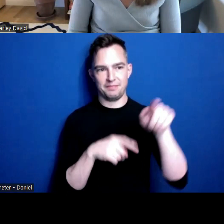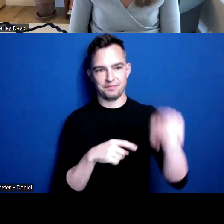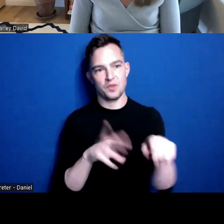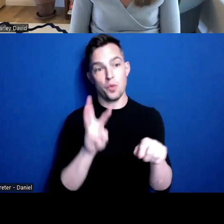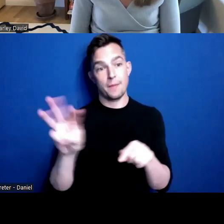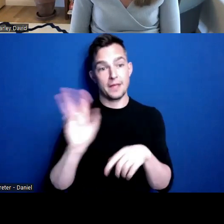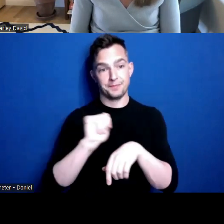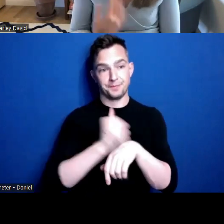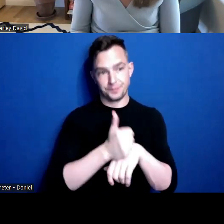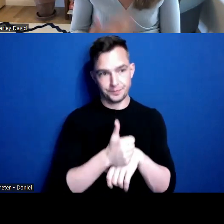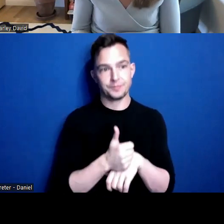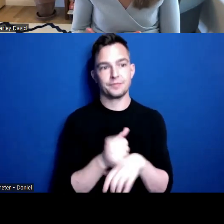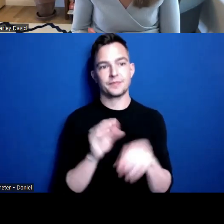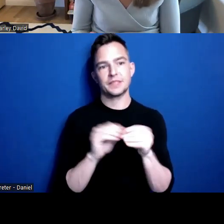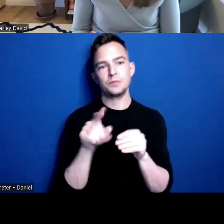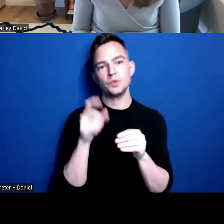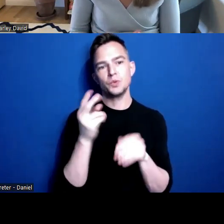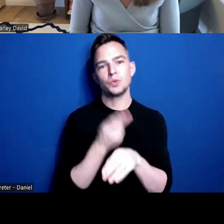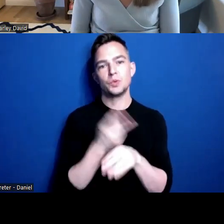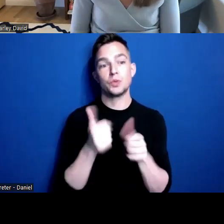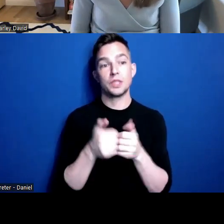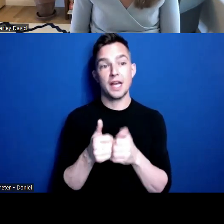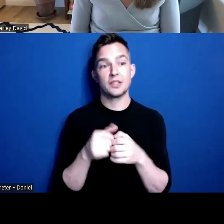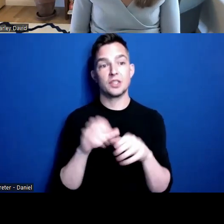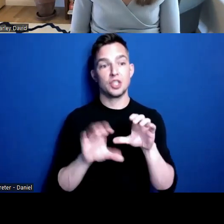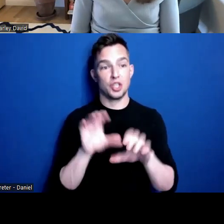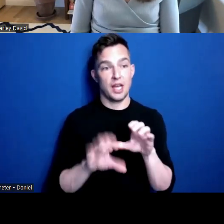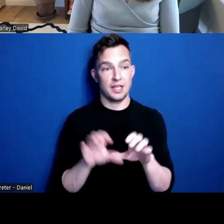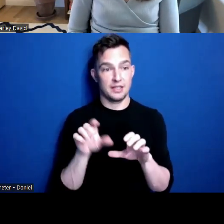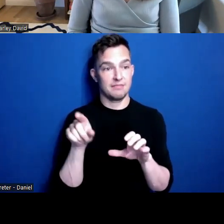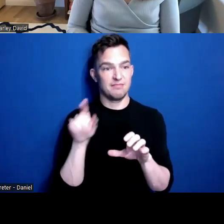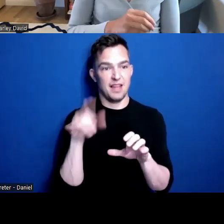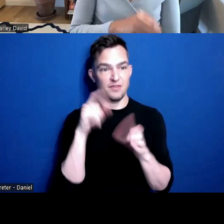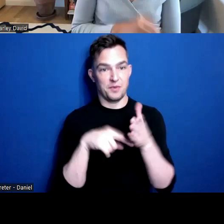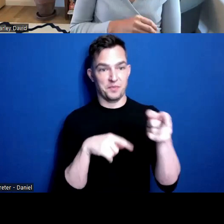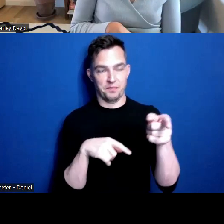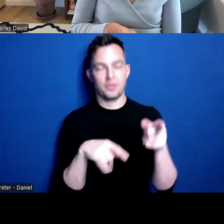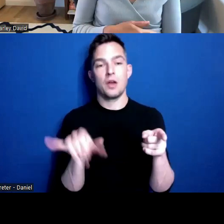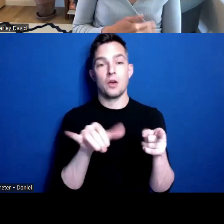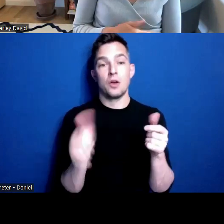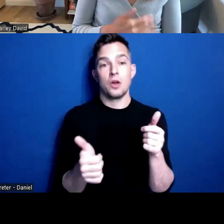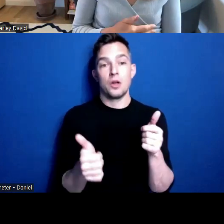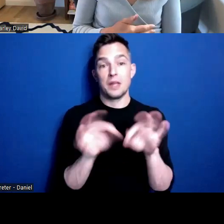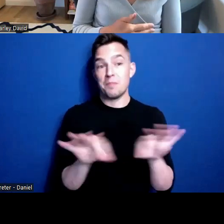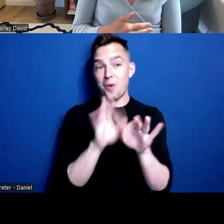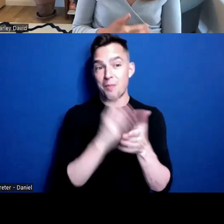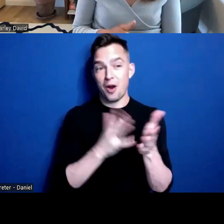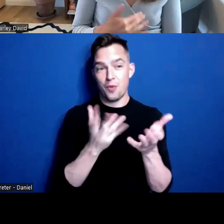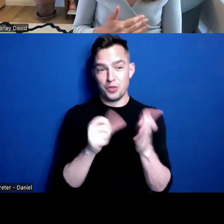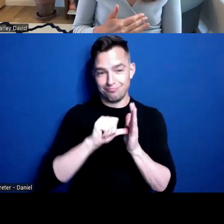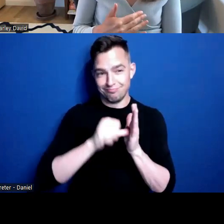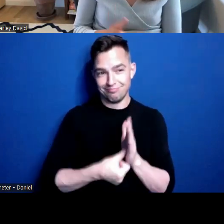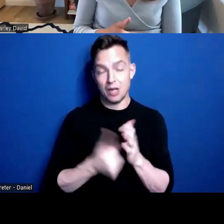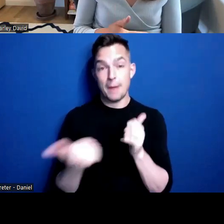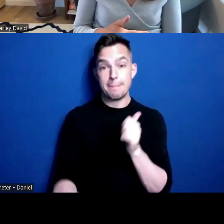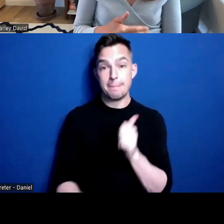website and the number that you use to text or chat. And the important point that I want to emphasize here is that the